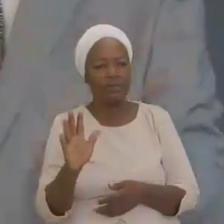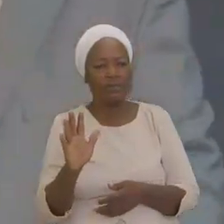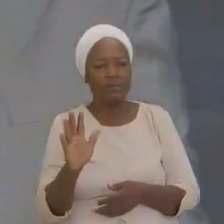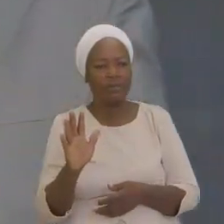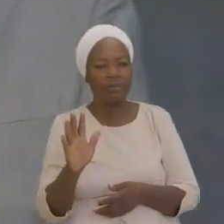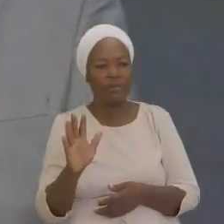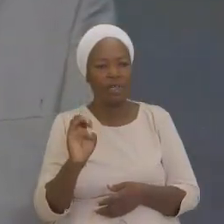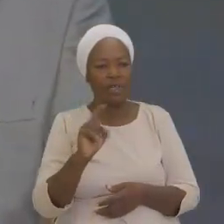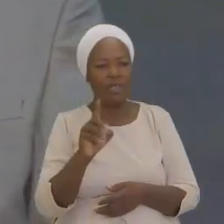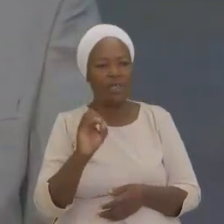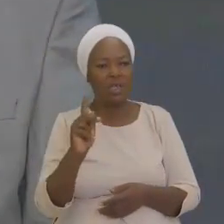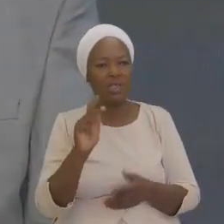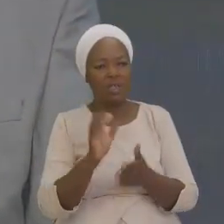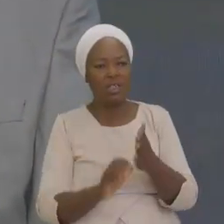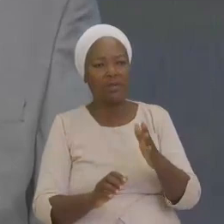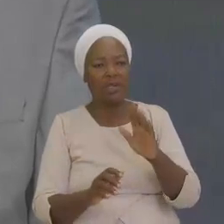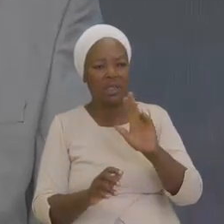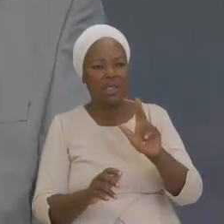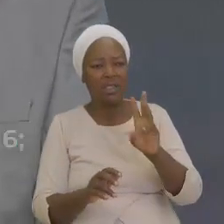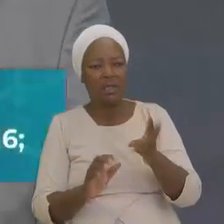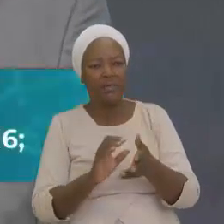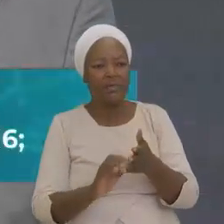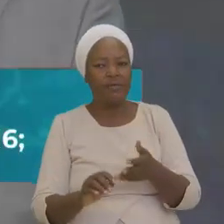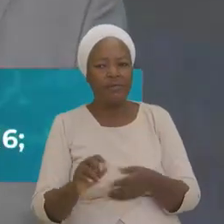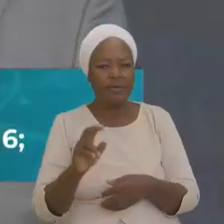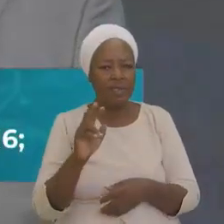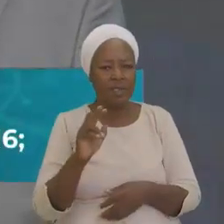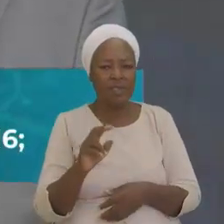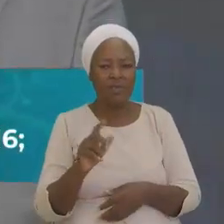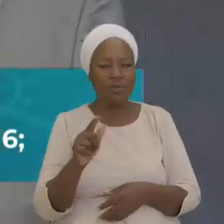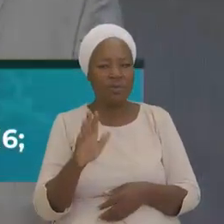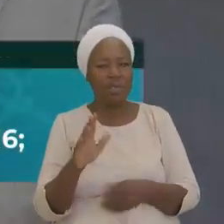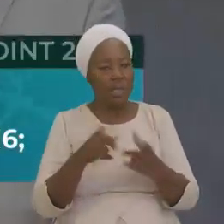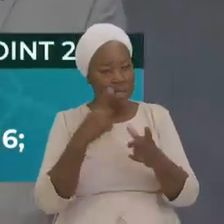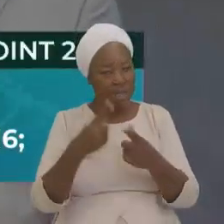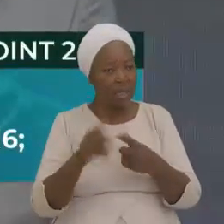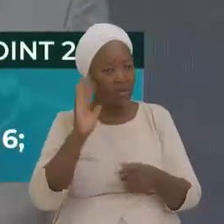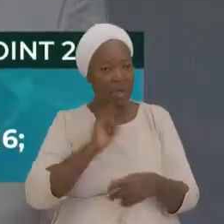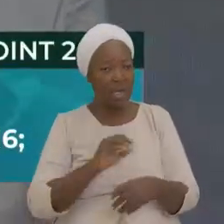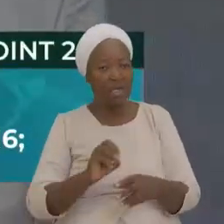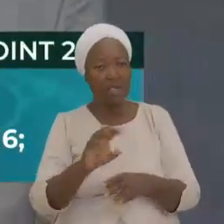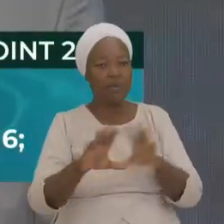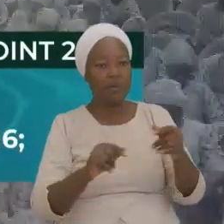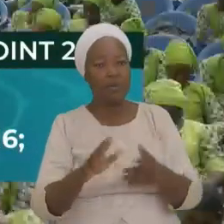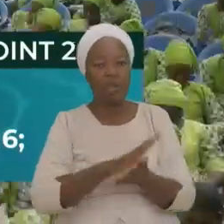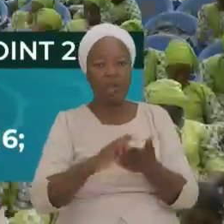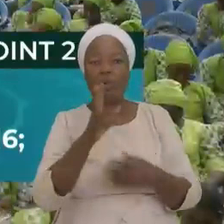25. It says, then will I sprinkle clean water upon you, and ye shall be clean.